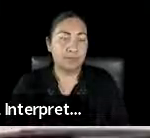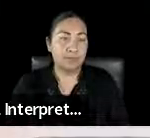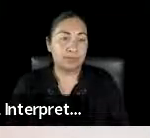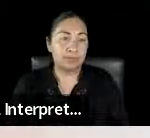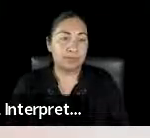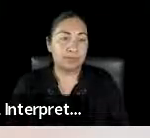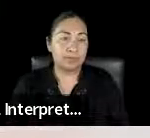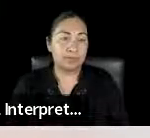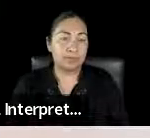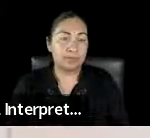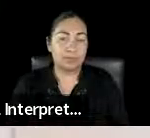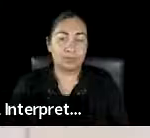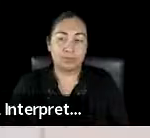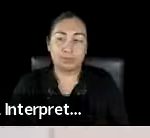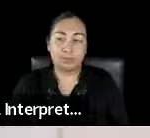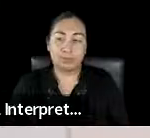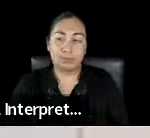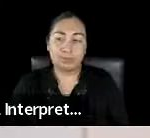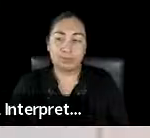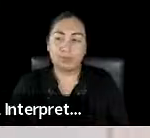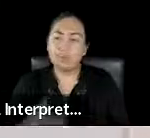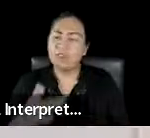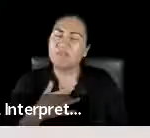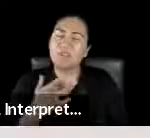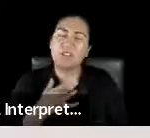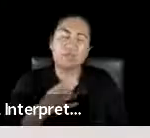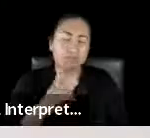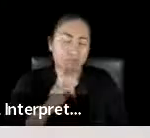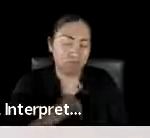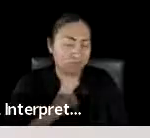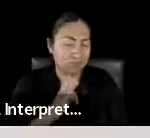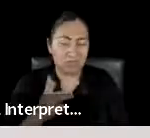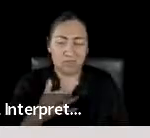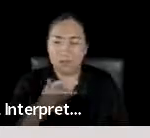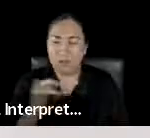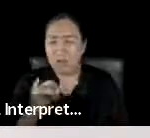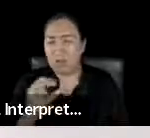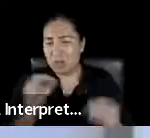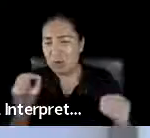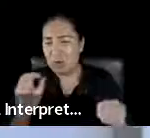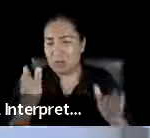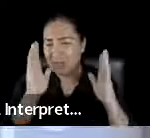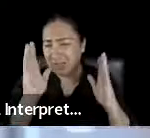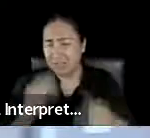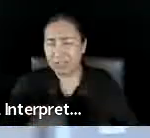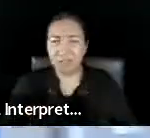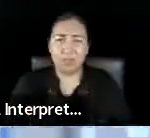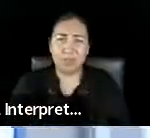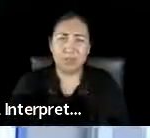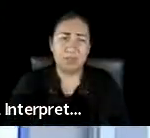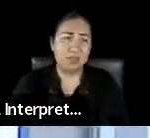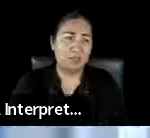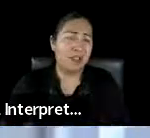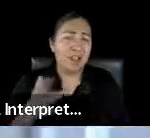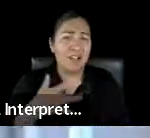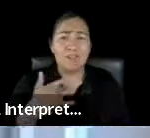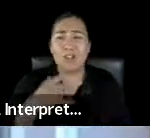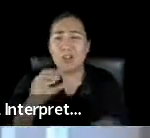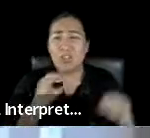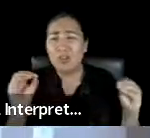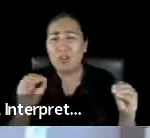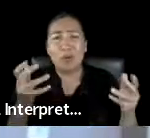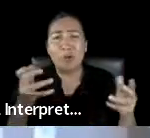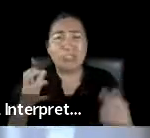I've been so alone. Feel like nobody pays attention to me. I feel like no one wants